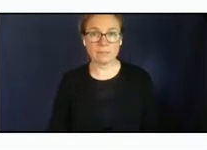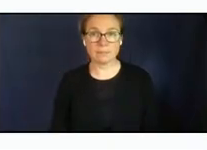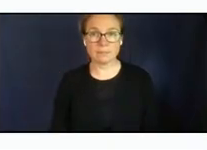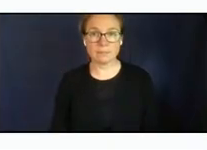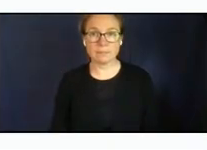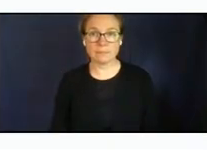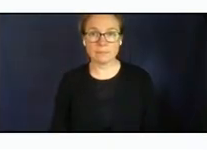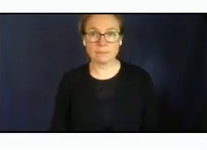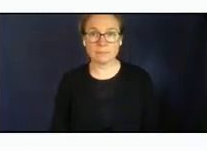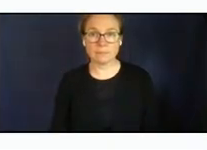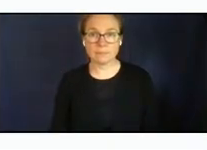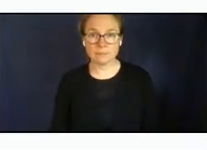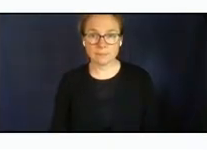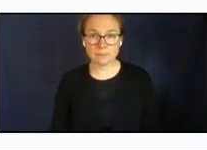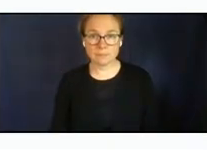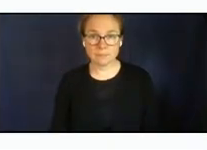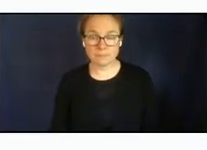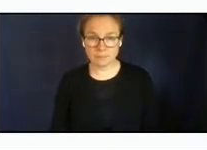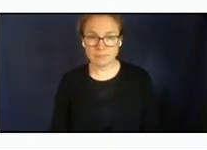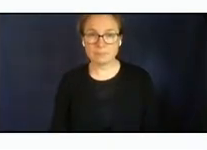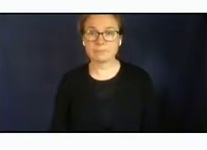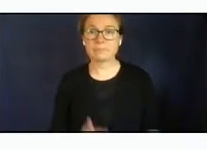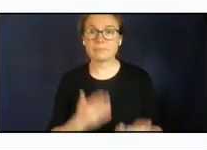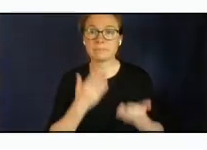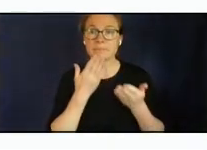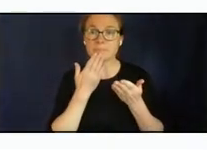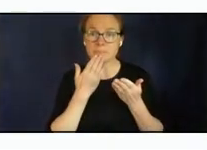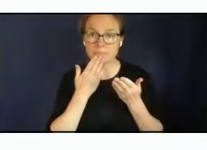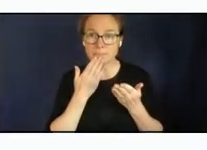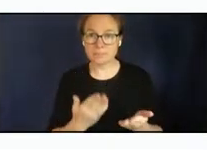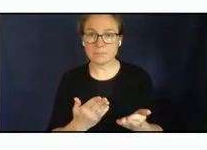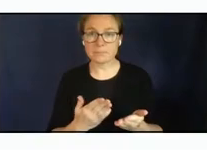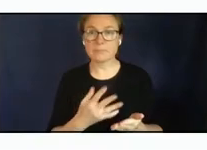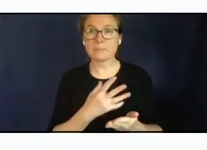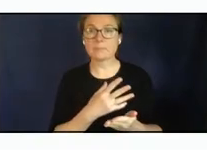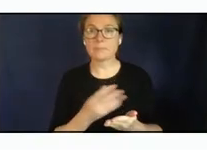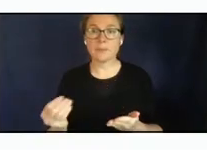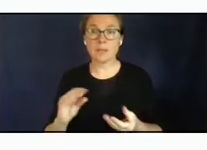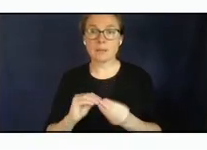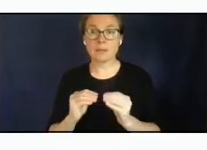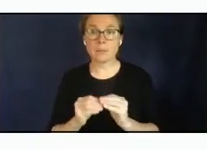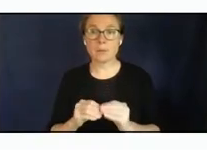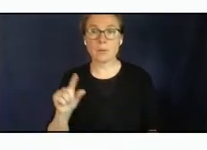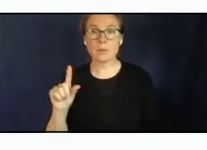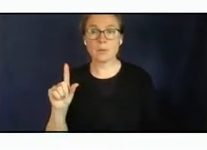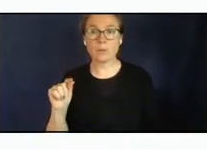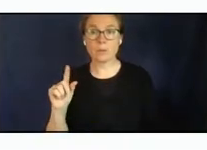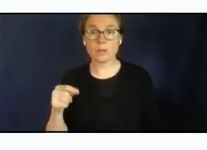Thank you. We also have resolution number